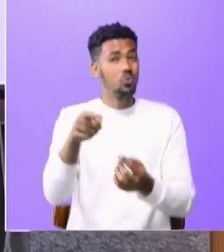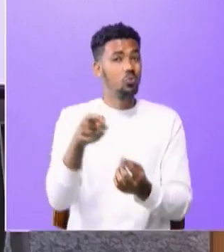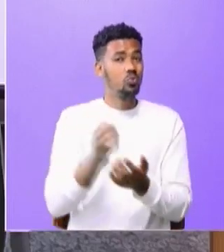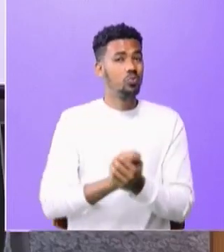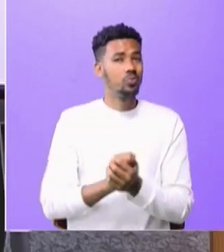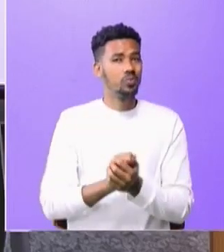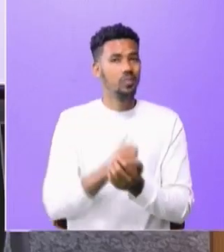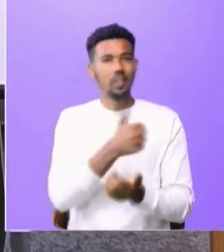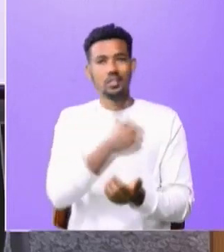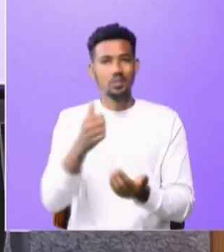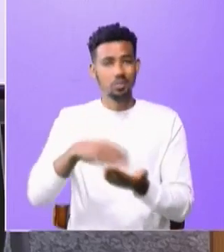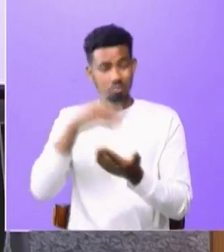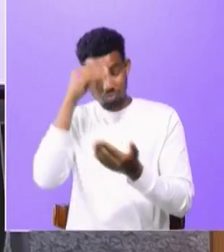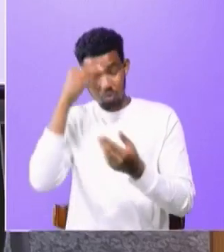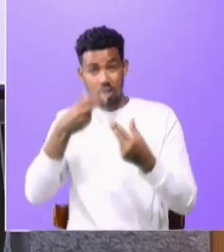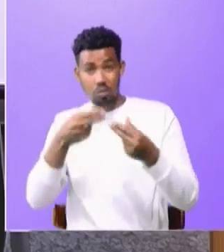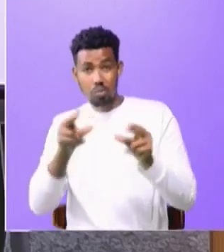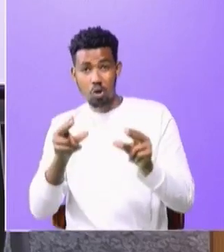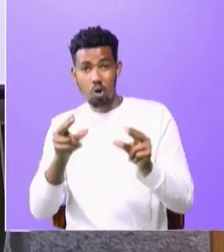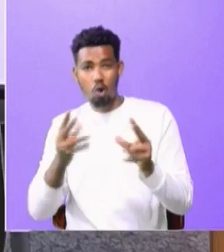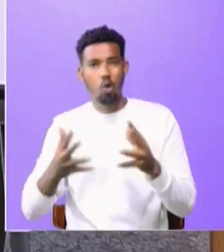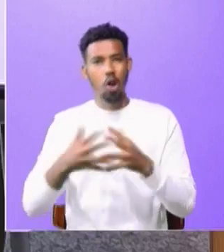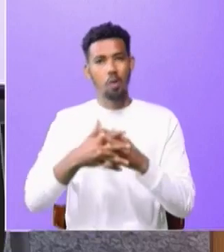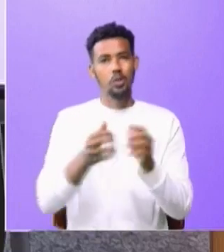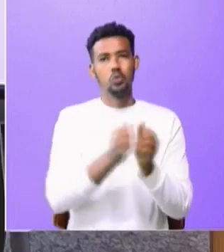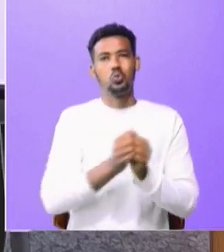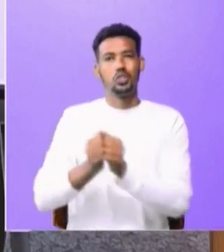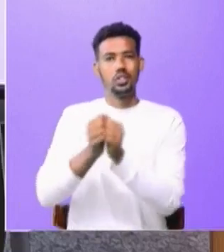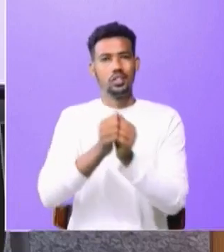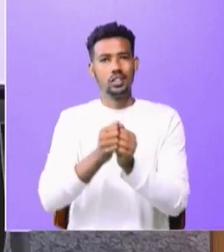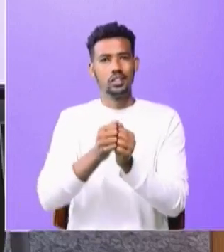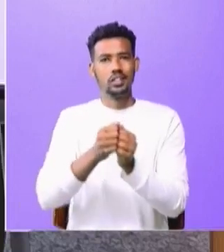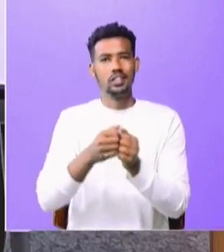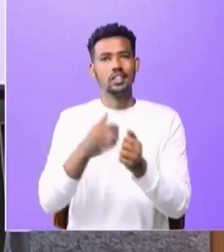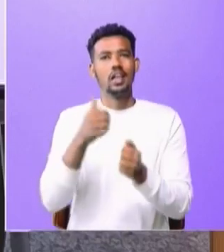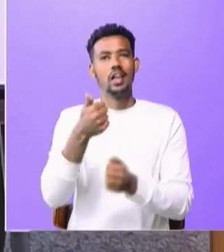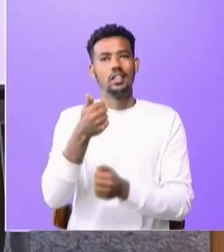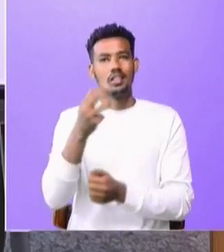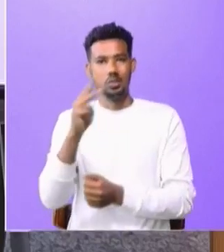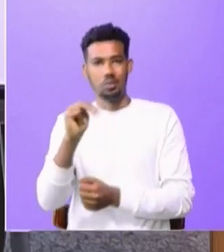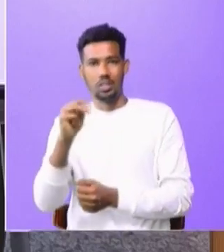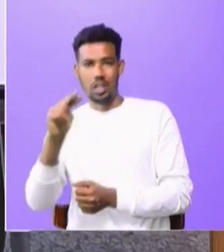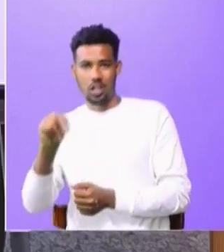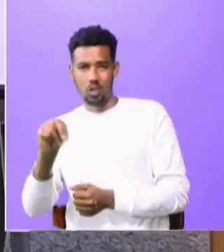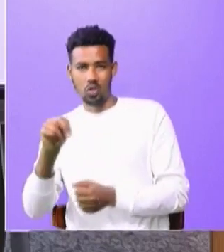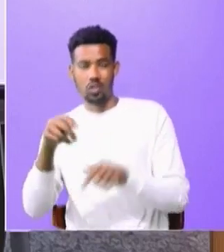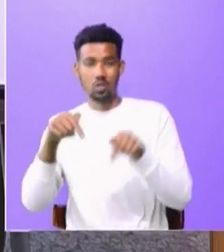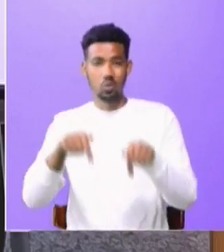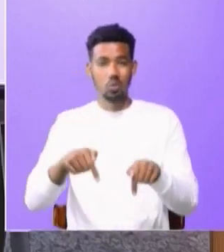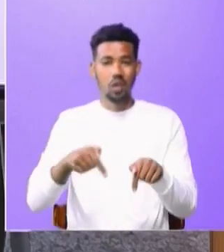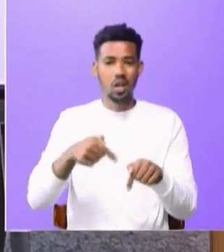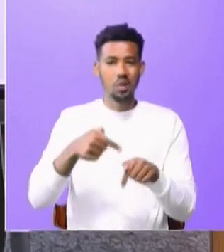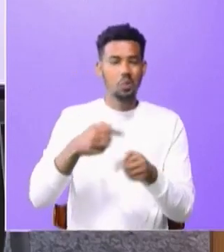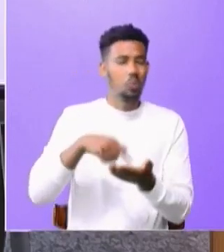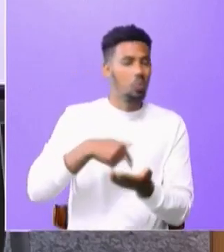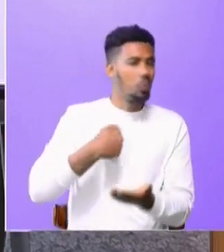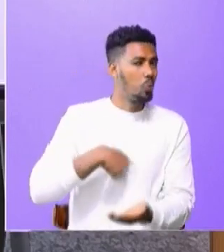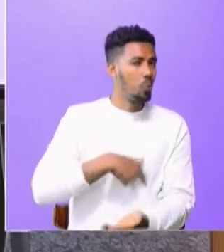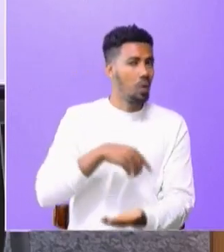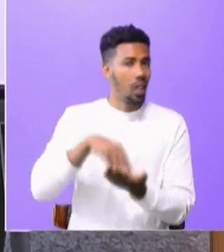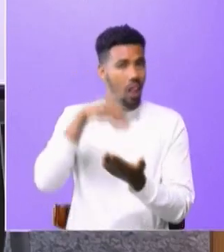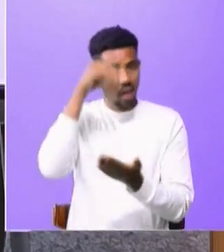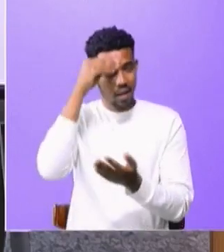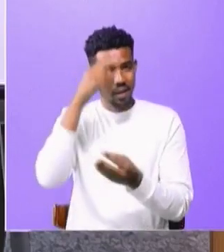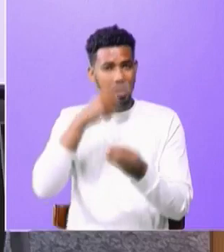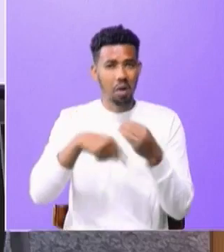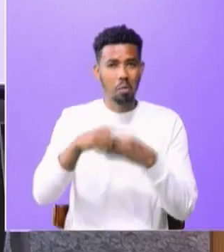Bureau, collaboration with Addis Media Network. Students, today we are going to learn about nouns